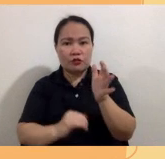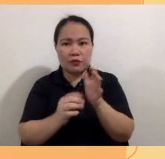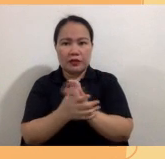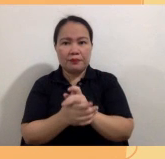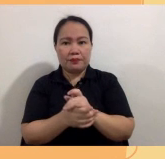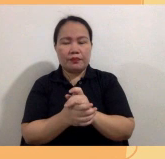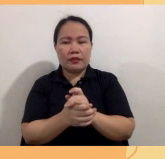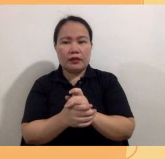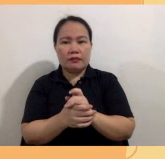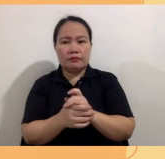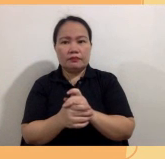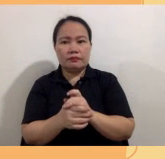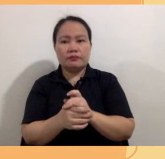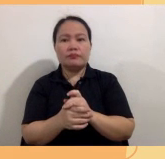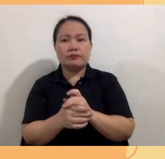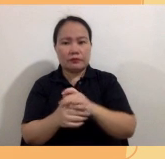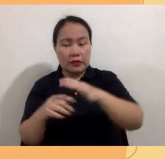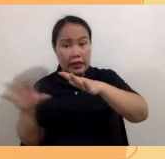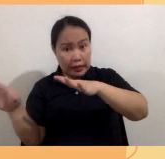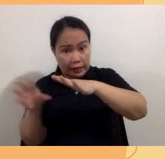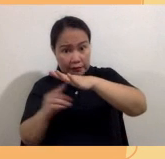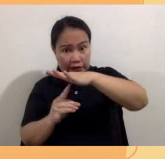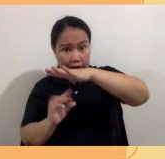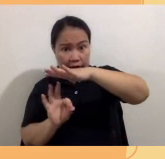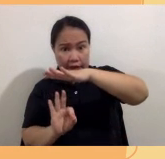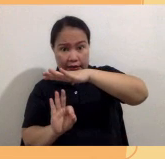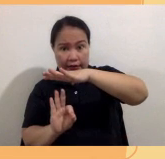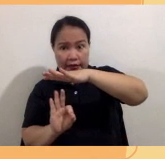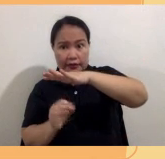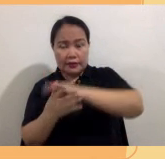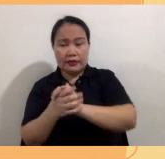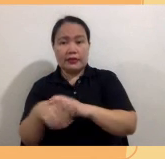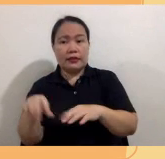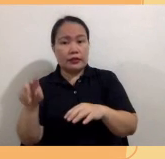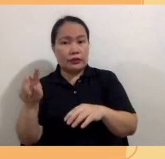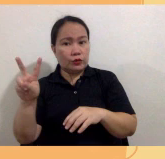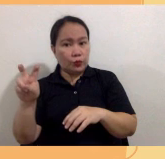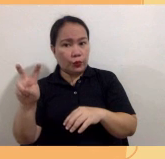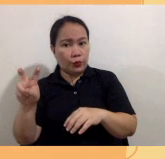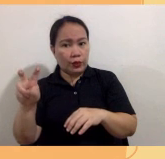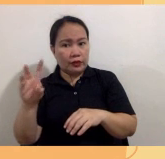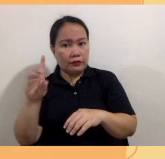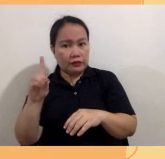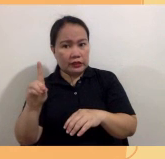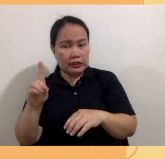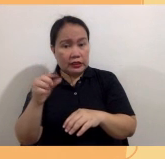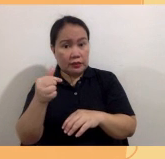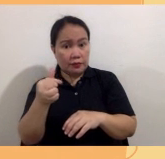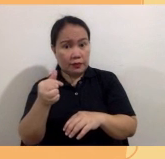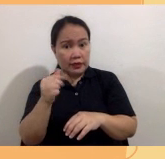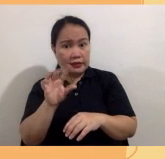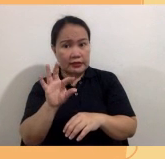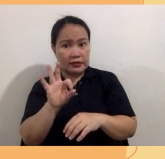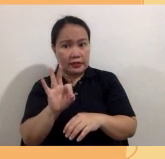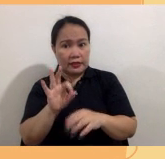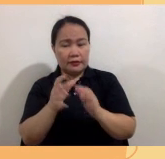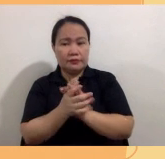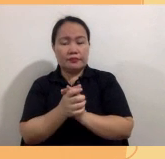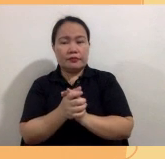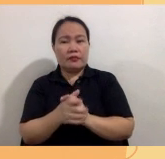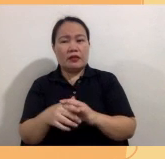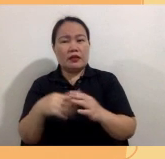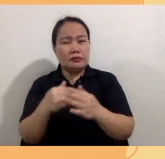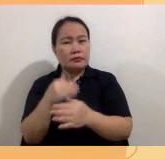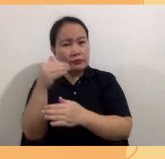have 12D plus 9. And then, copy your denominator. Okay?